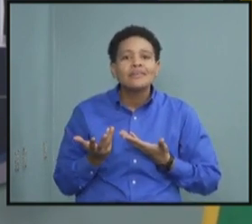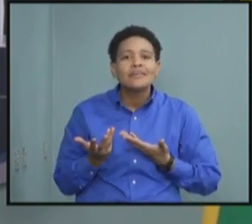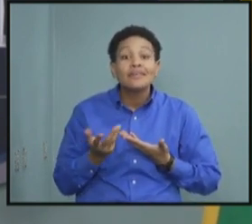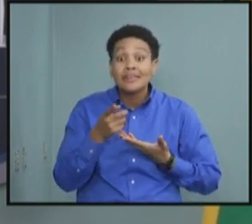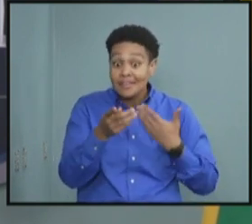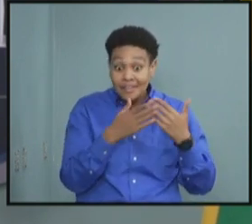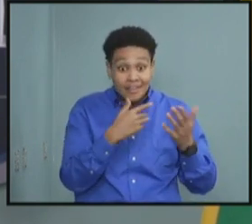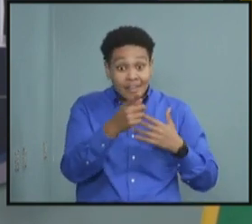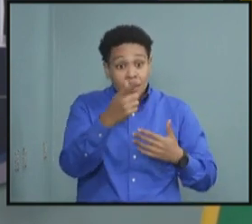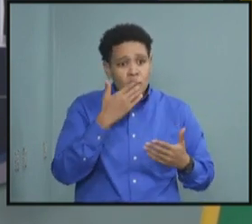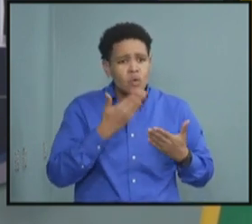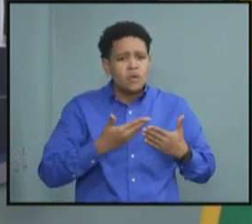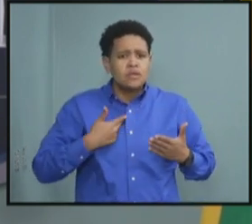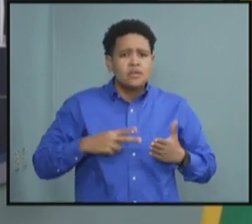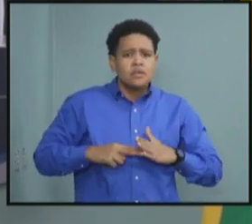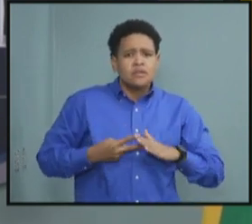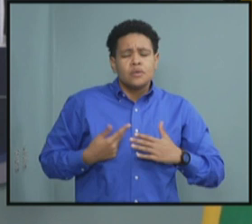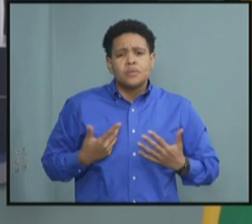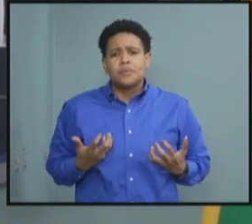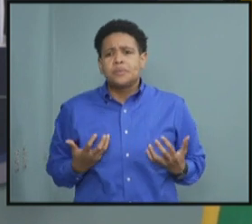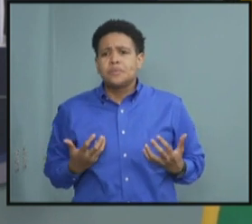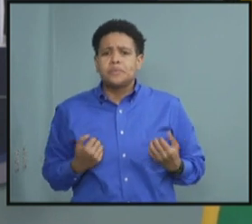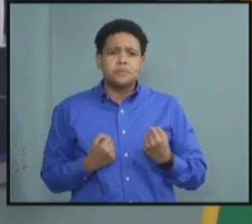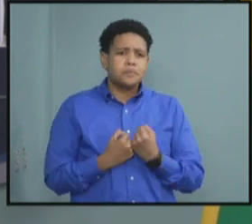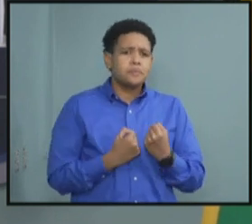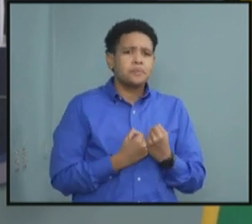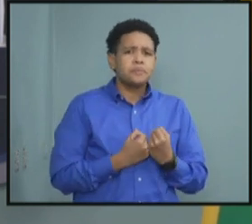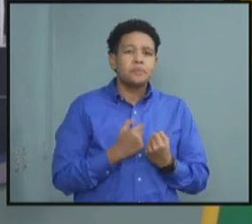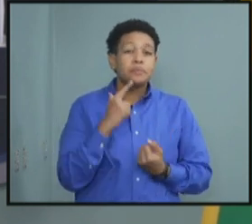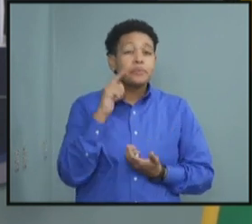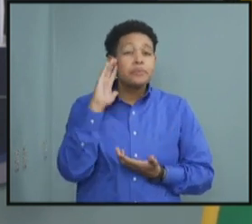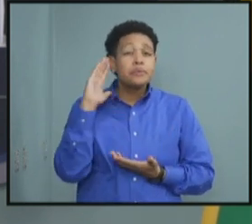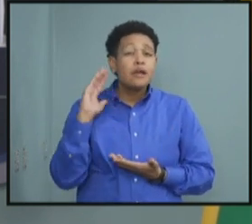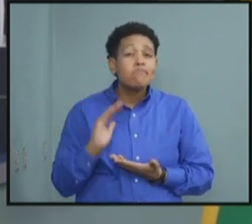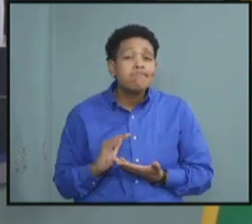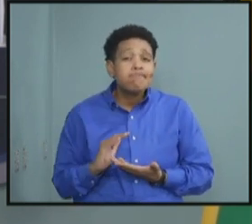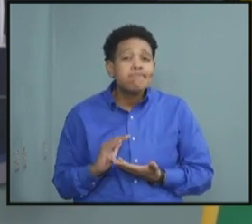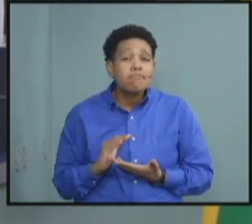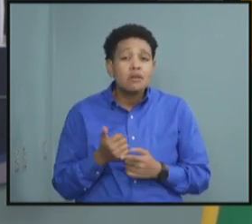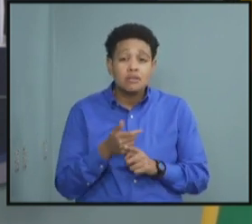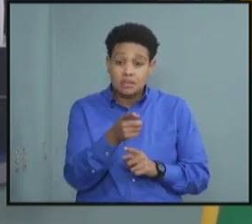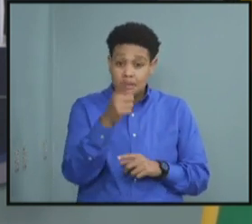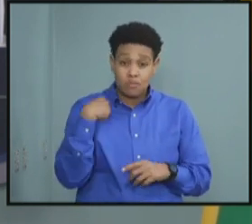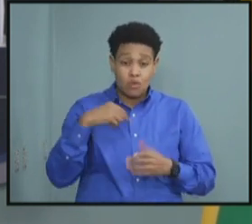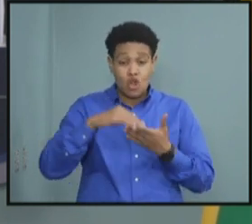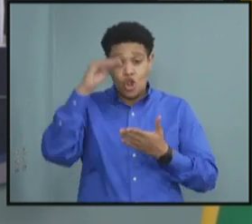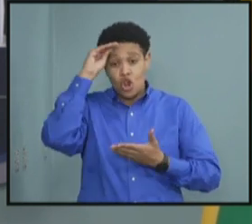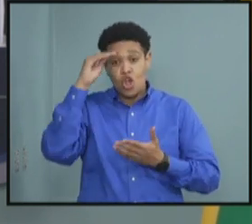despite your good intentions. And we have learned a tough lesson as a government.